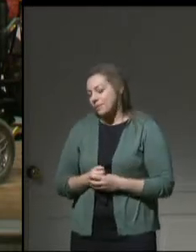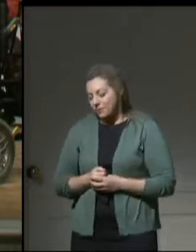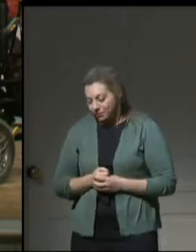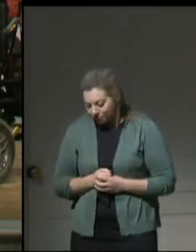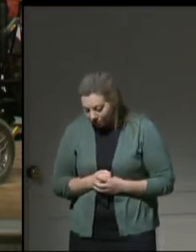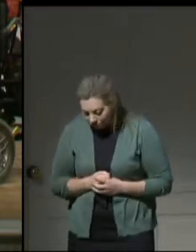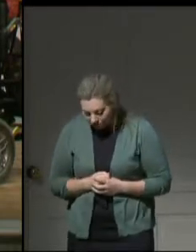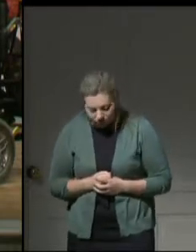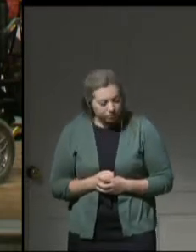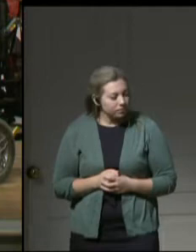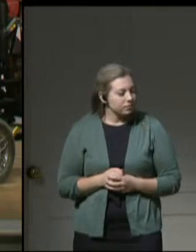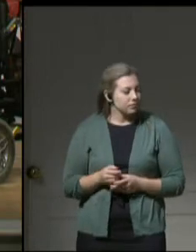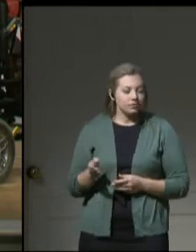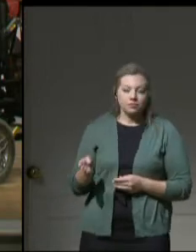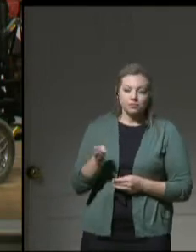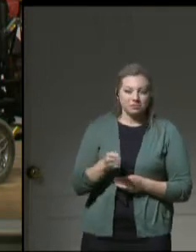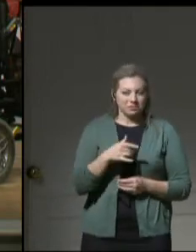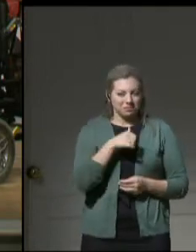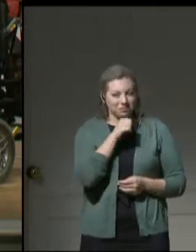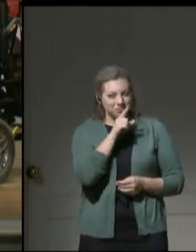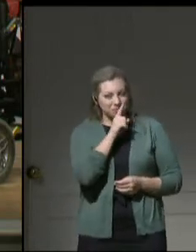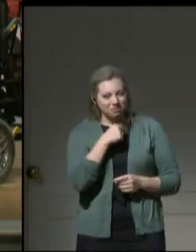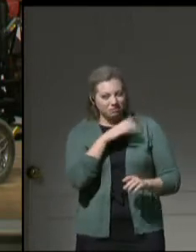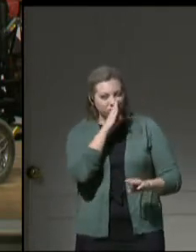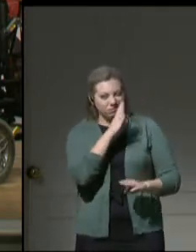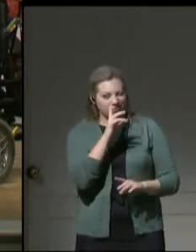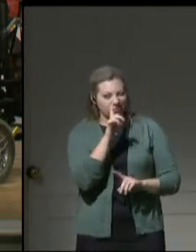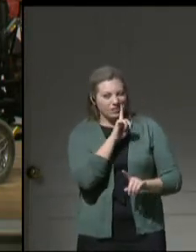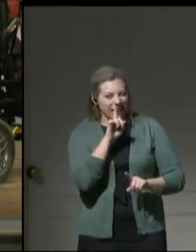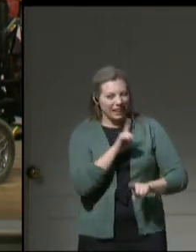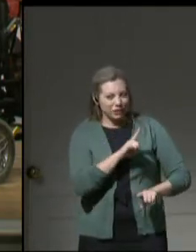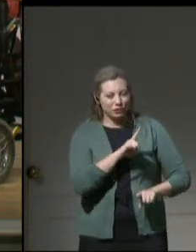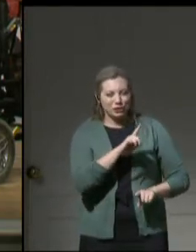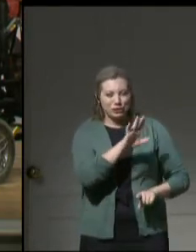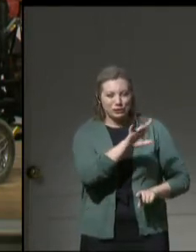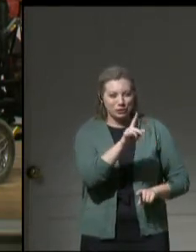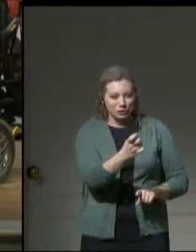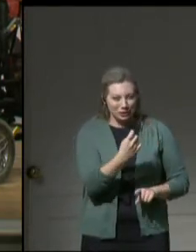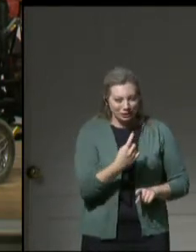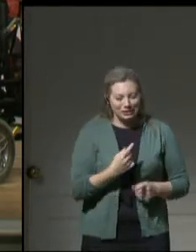So I don't know if I'm going to be answering your question directly as the way it was posed, but